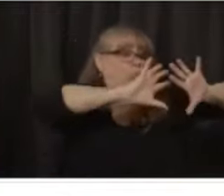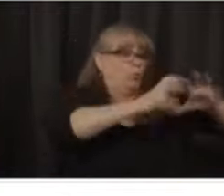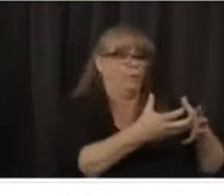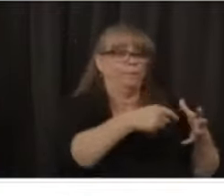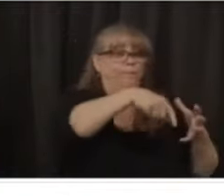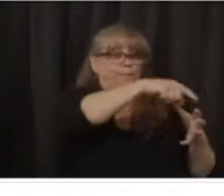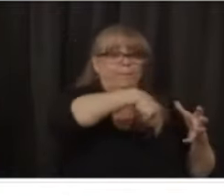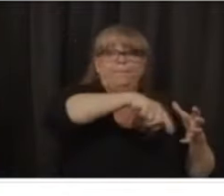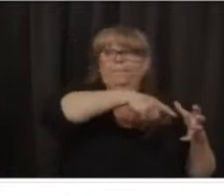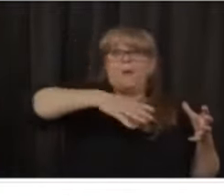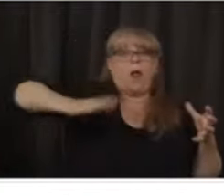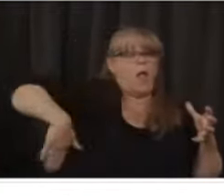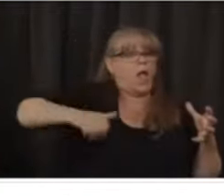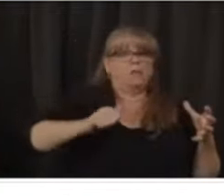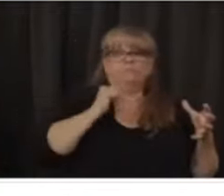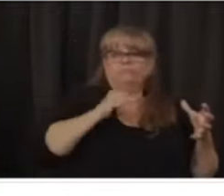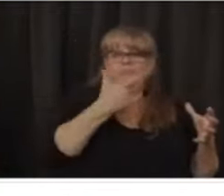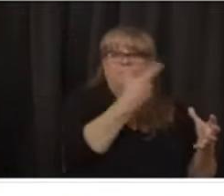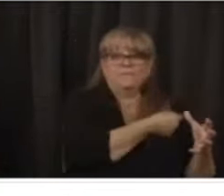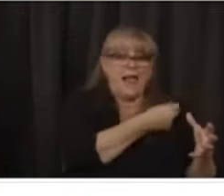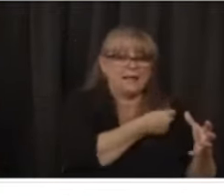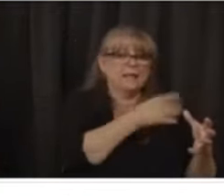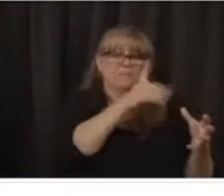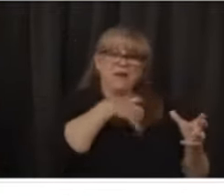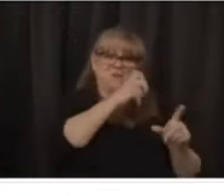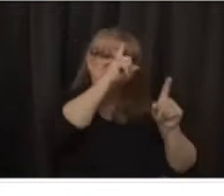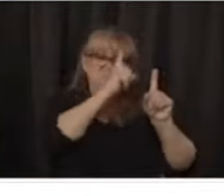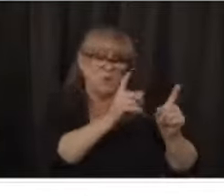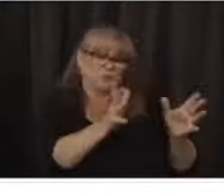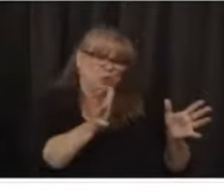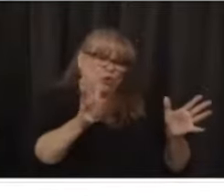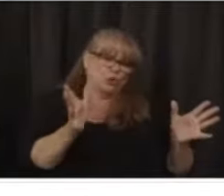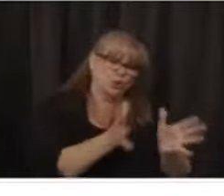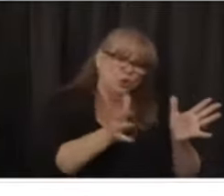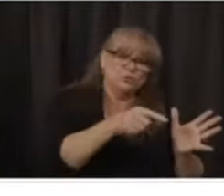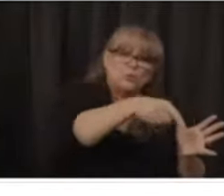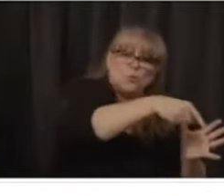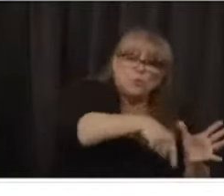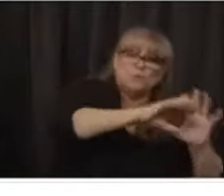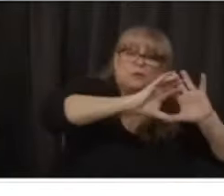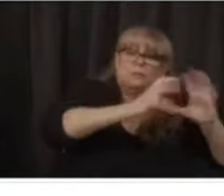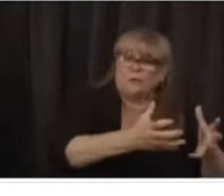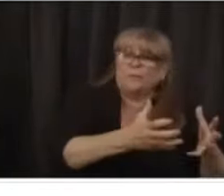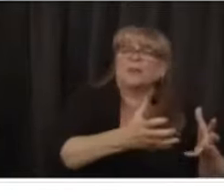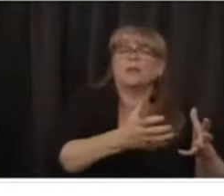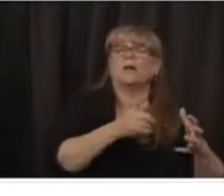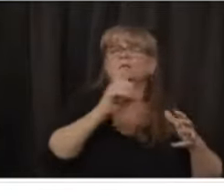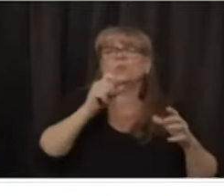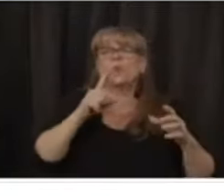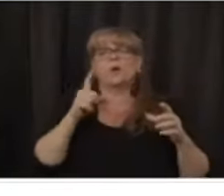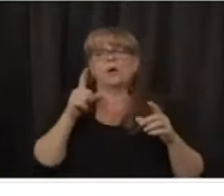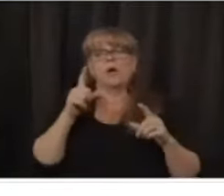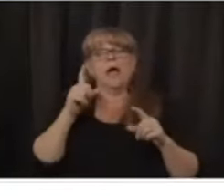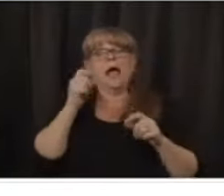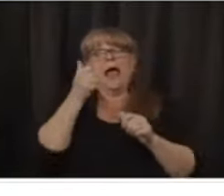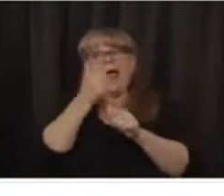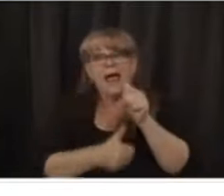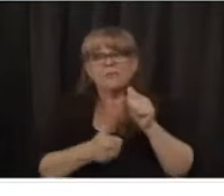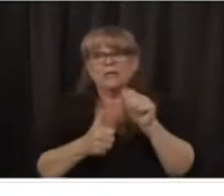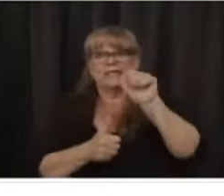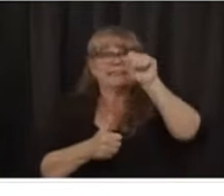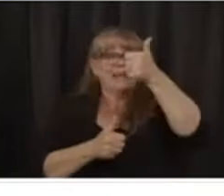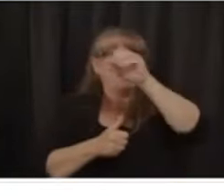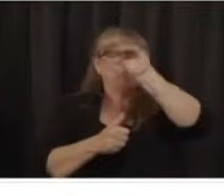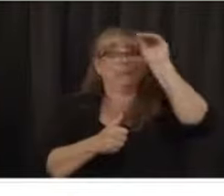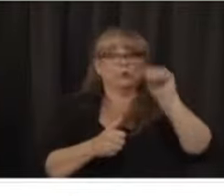direction where we're starting to see these associations. So overall, what we calculated here is that for every 10% increase in vaccination rates, we